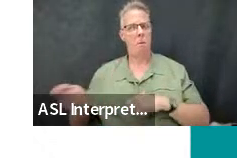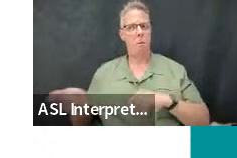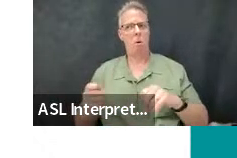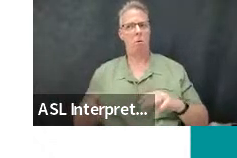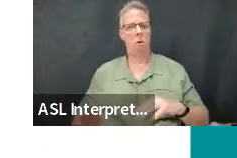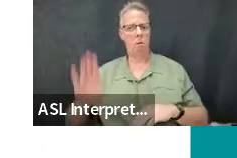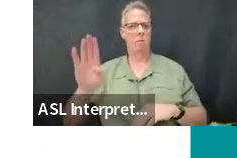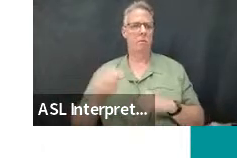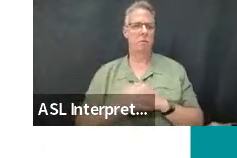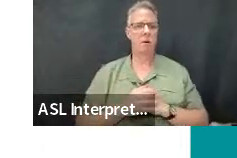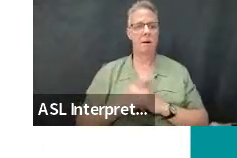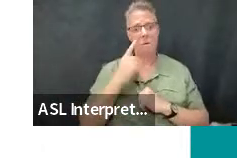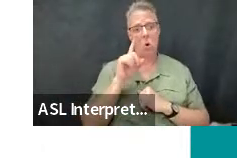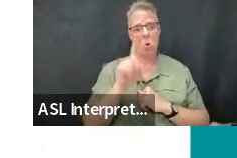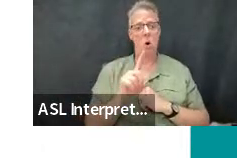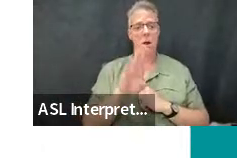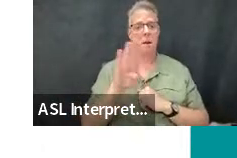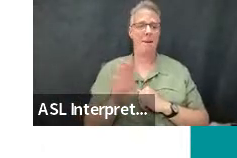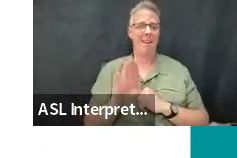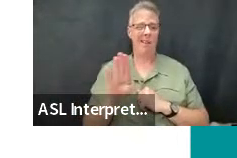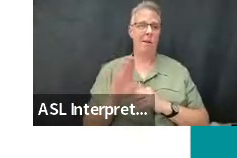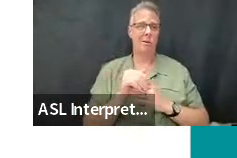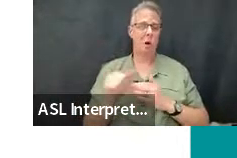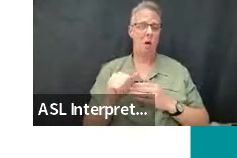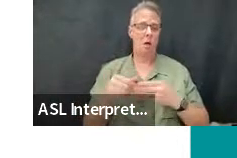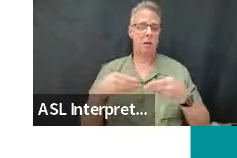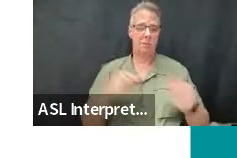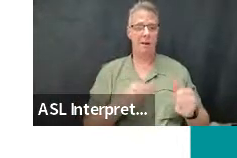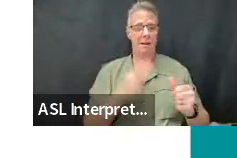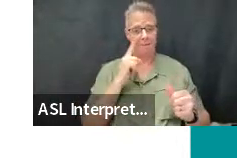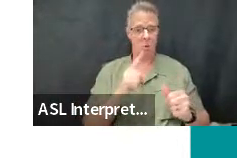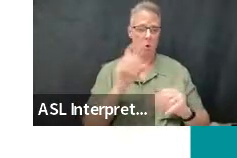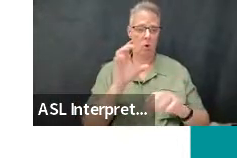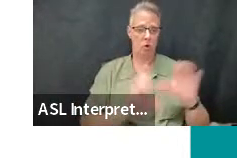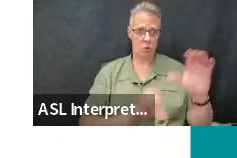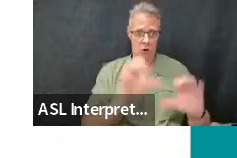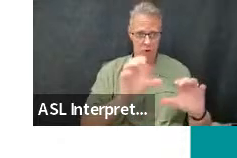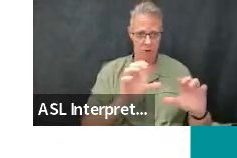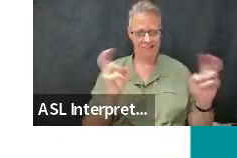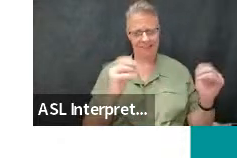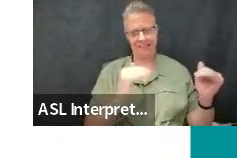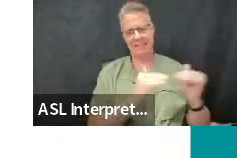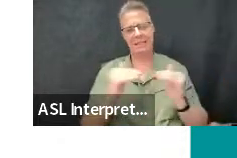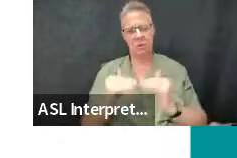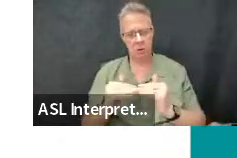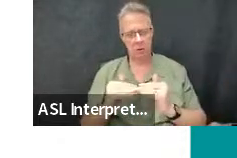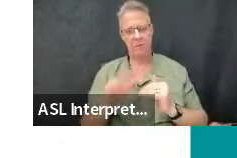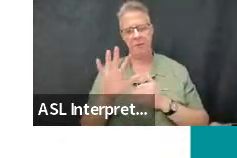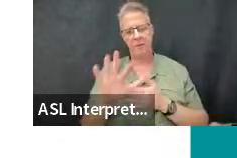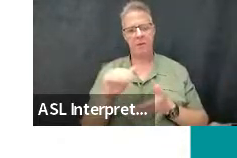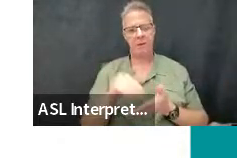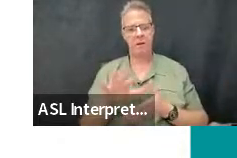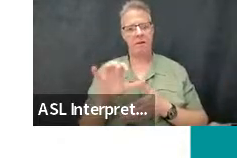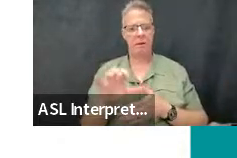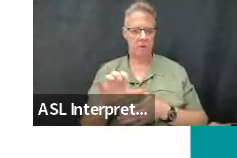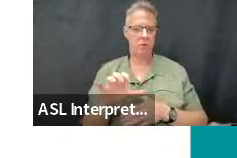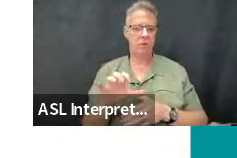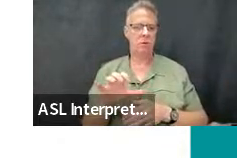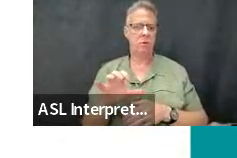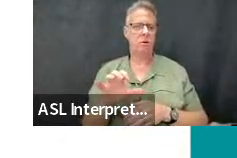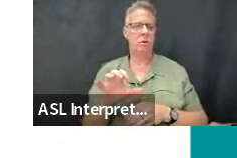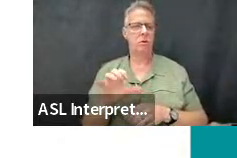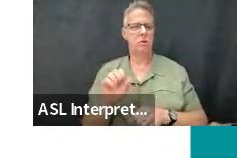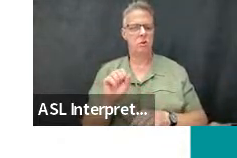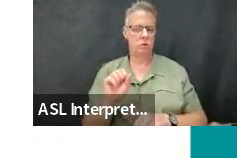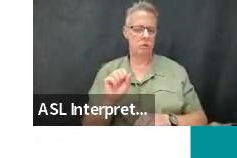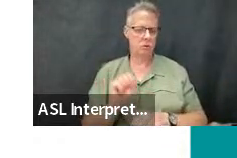found, for every $1 billion spent on construction, that equates to approximately 5,500, an